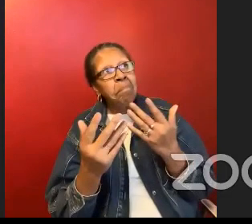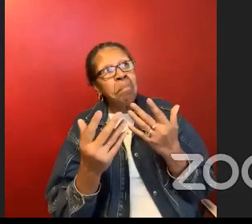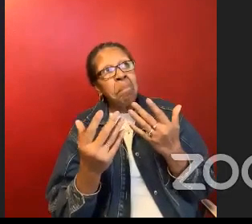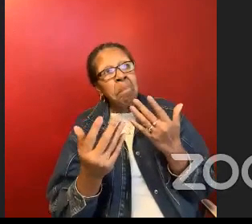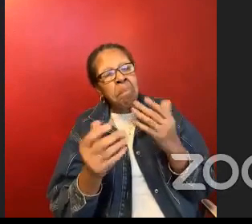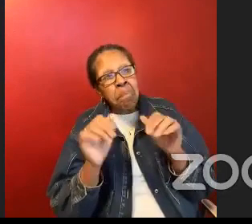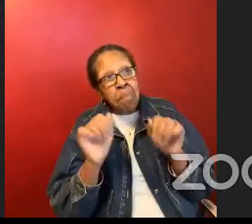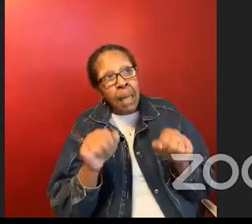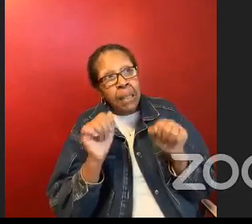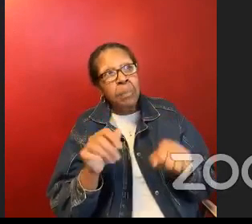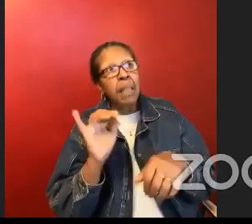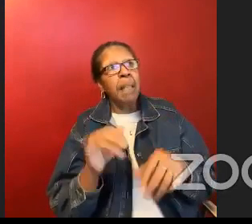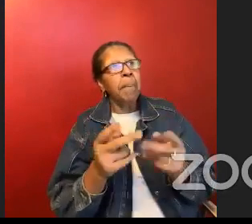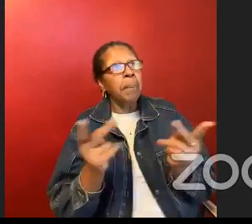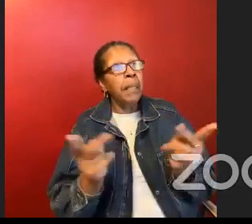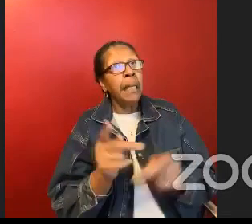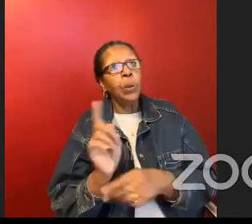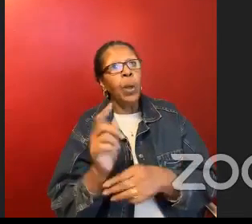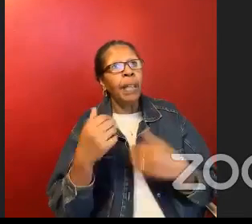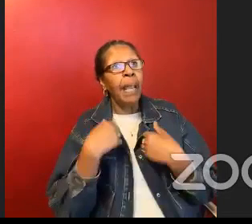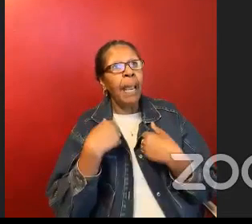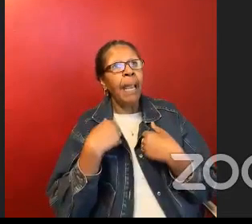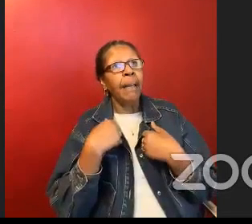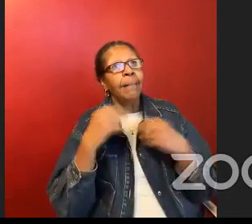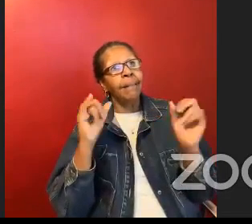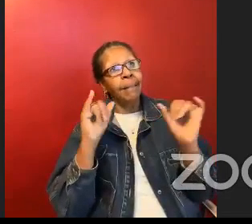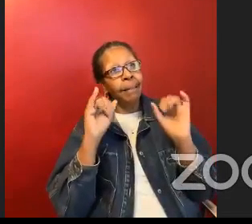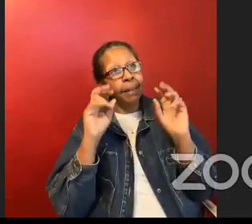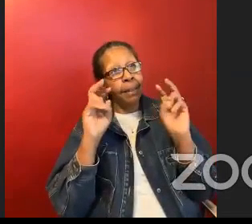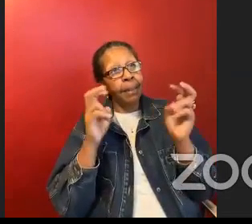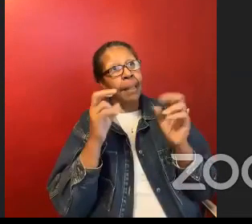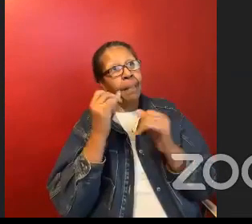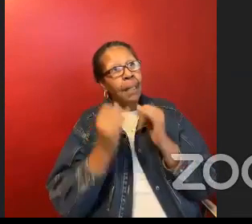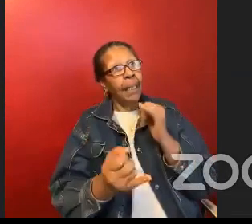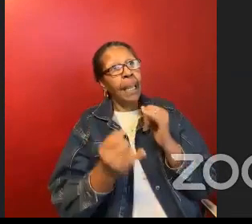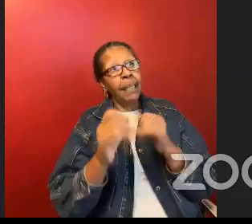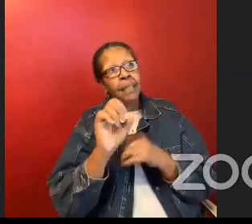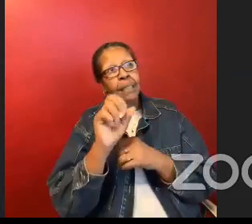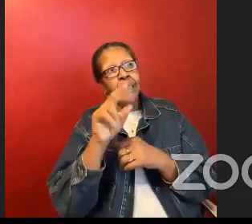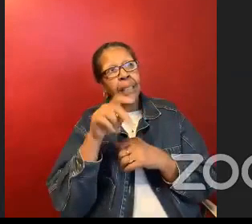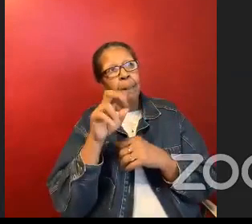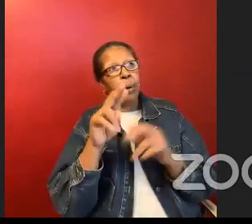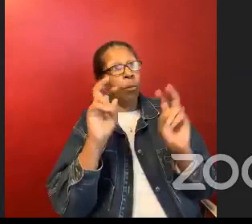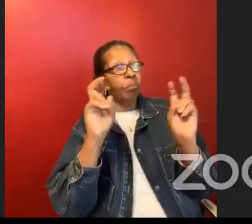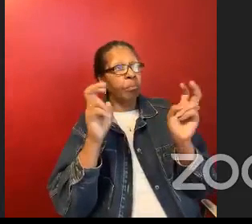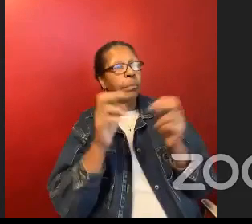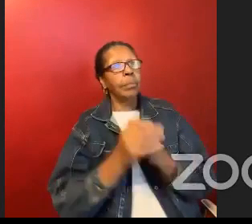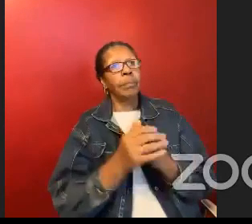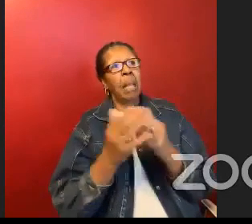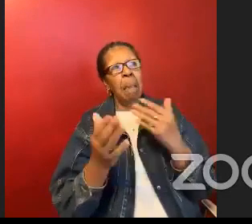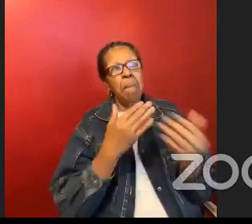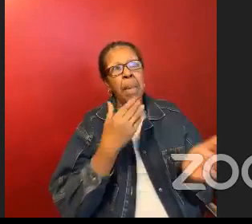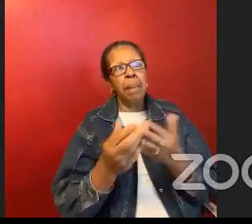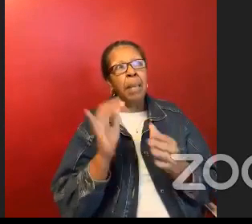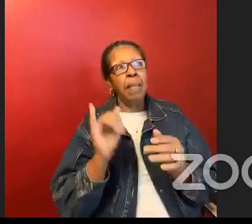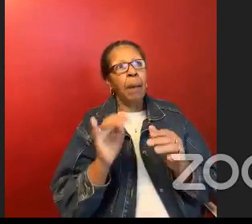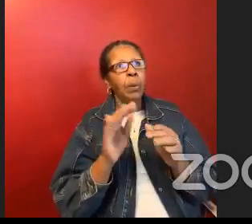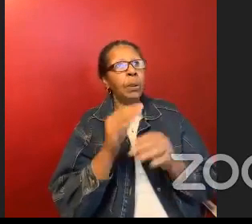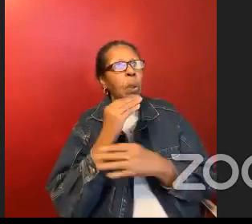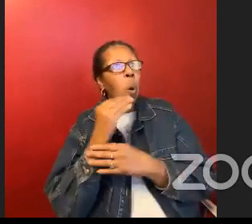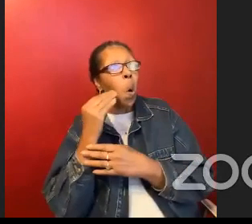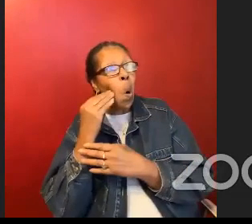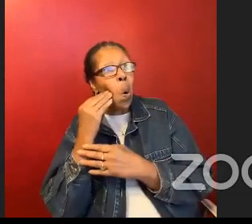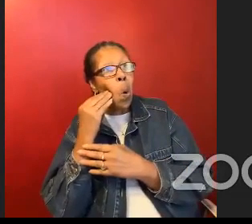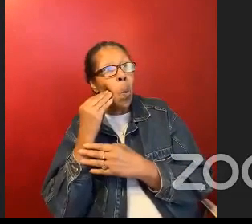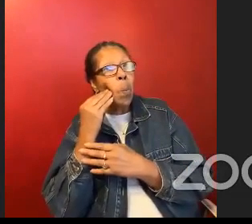they had the Last Supper. This place where they were meeting was likely the home of Martha, who was